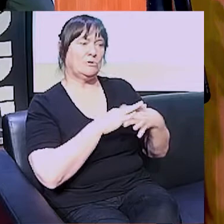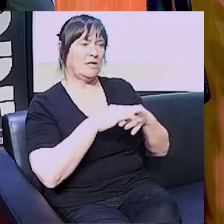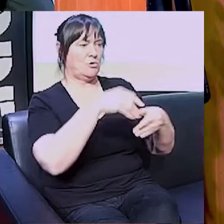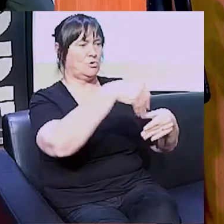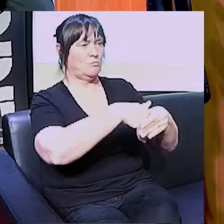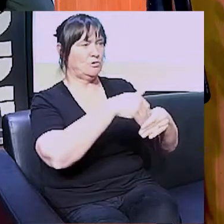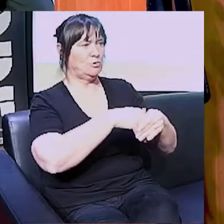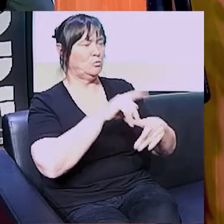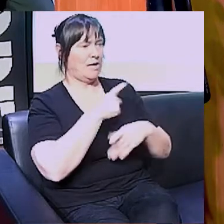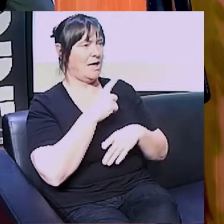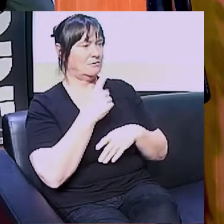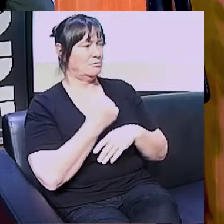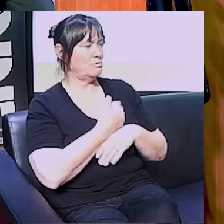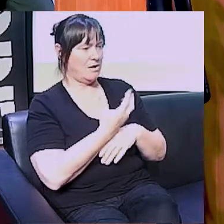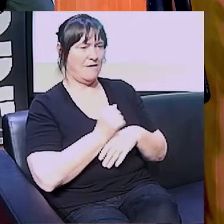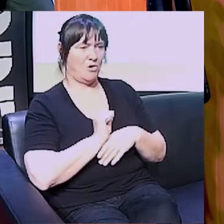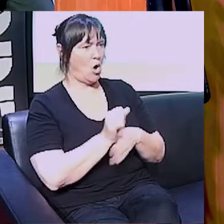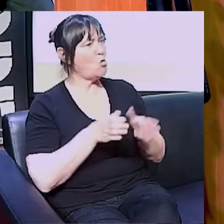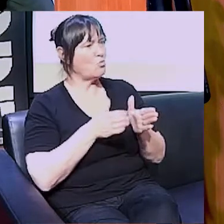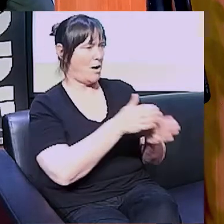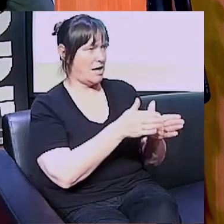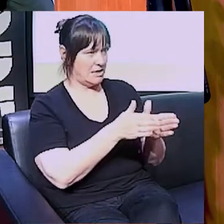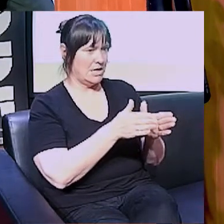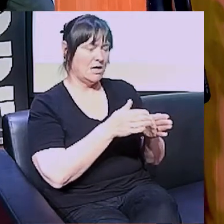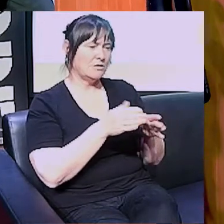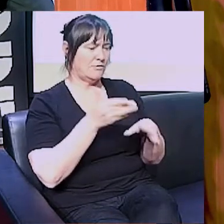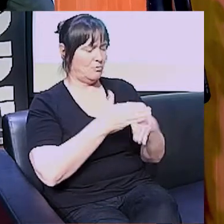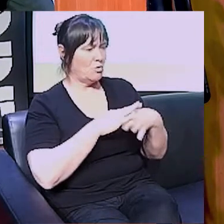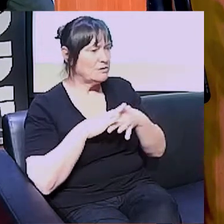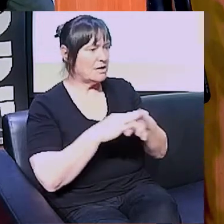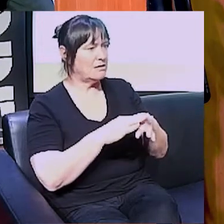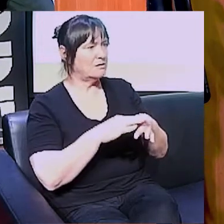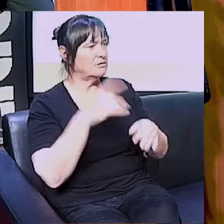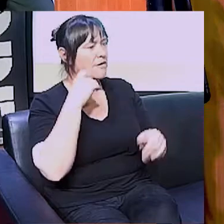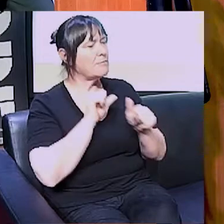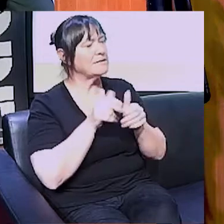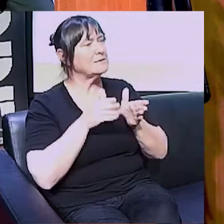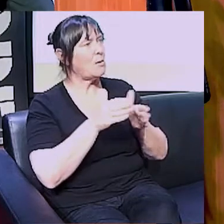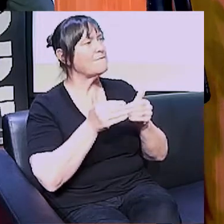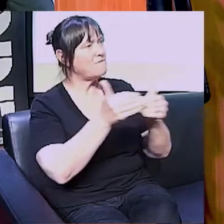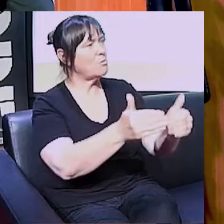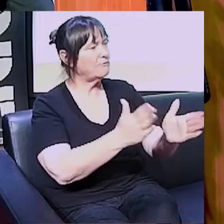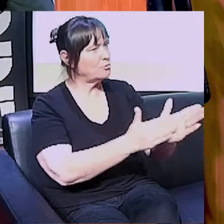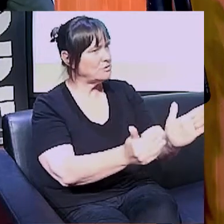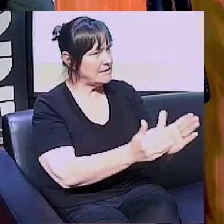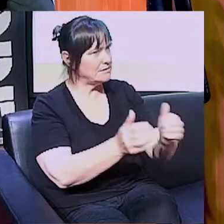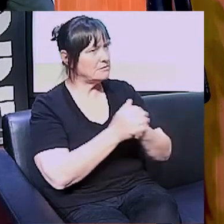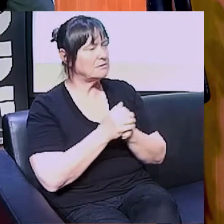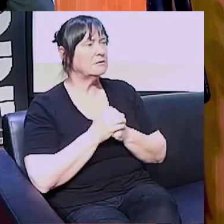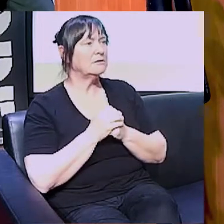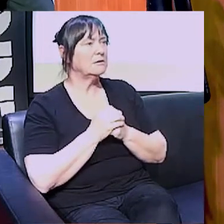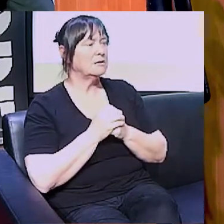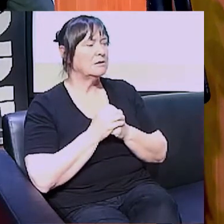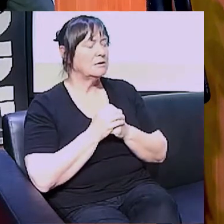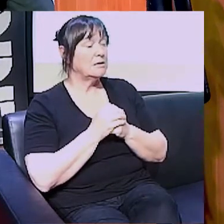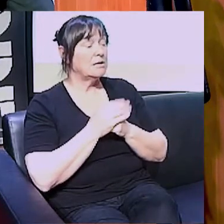not always going to get your way, and we always must work together to find the best way forward for New Zealanders. The other thing is that as we're heading towards into the